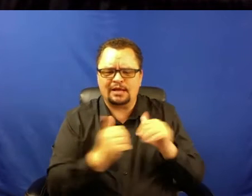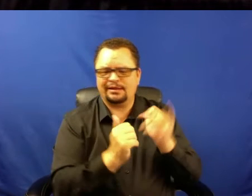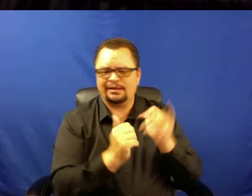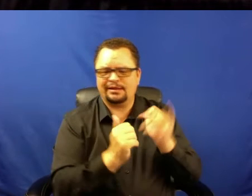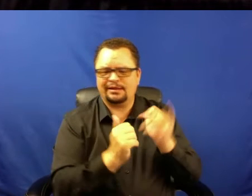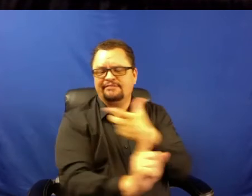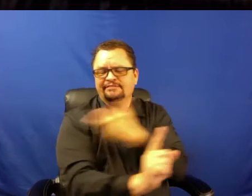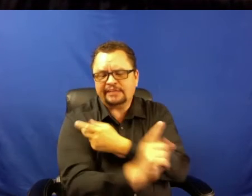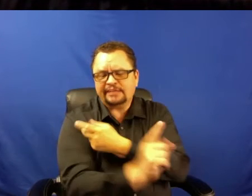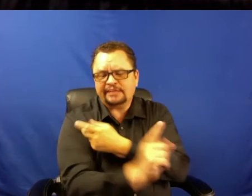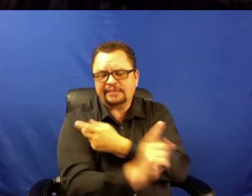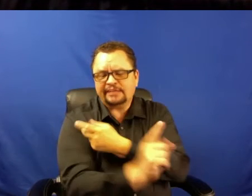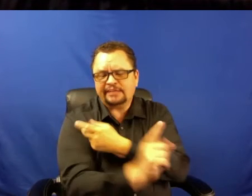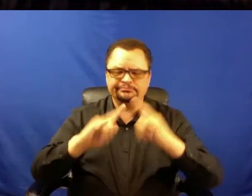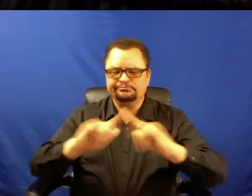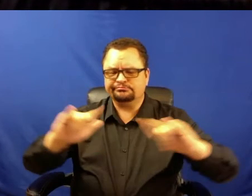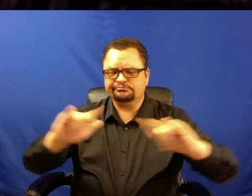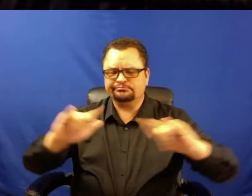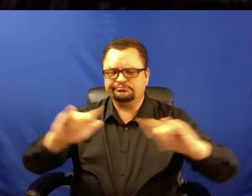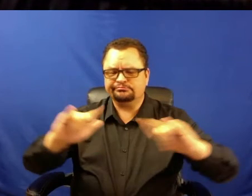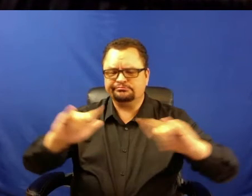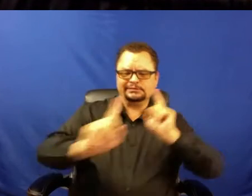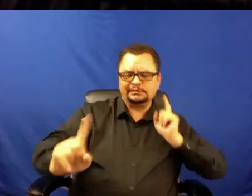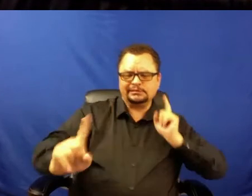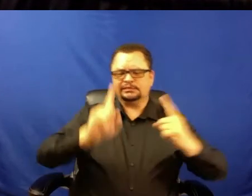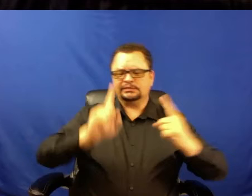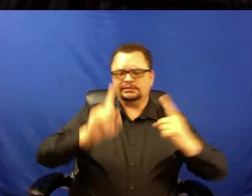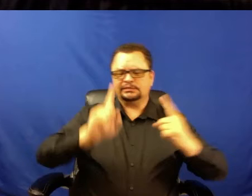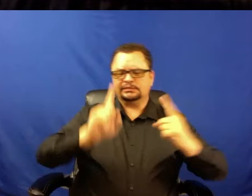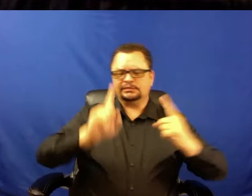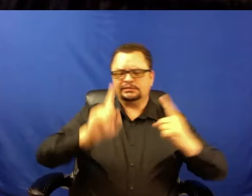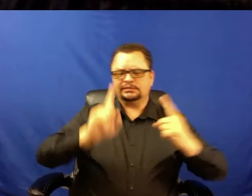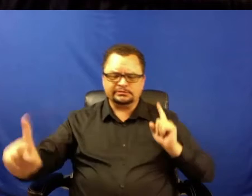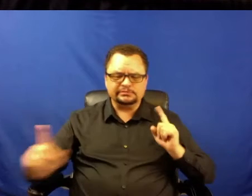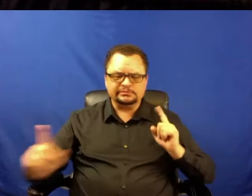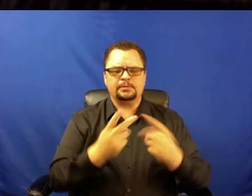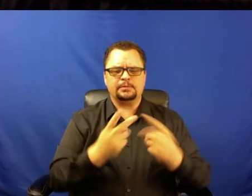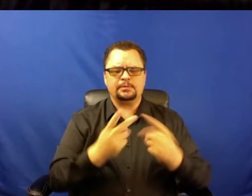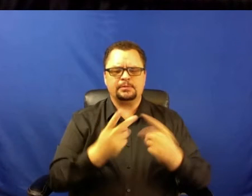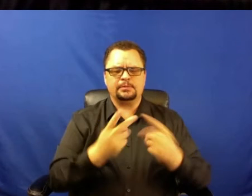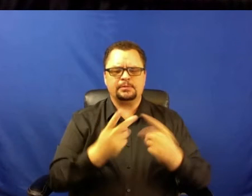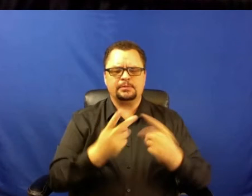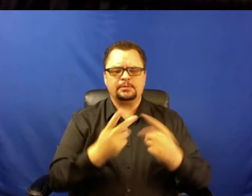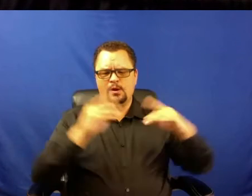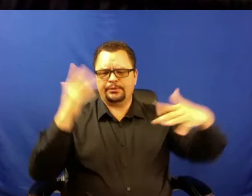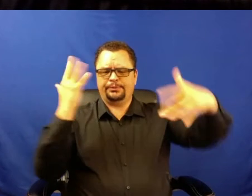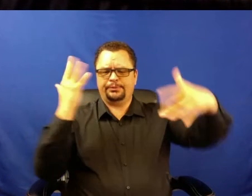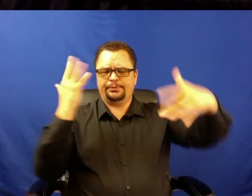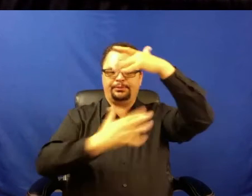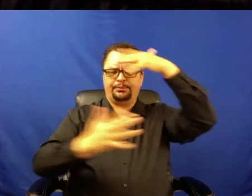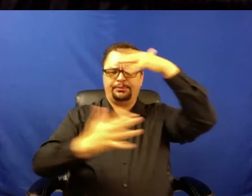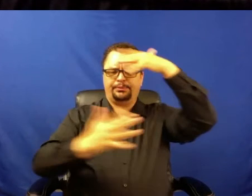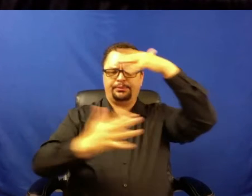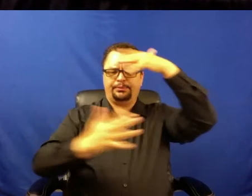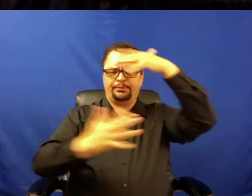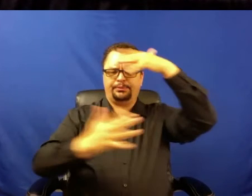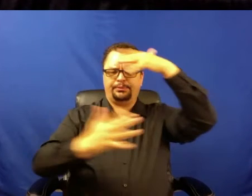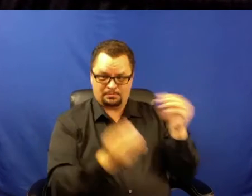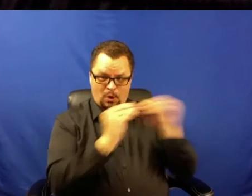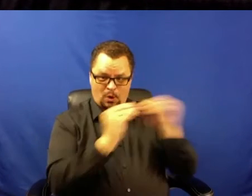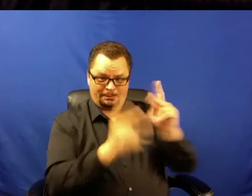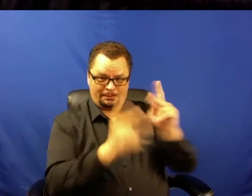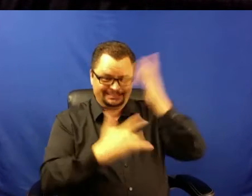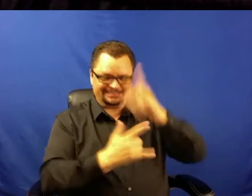increased ventilation, and staying home when you're sick. And not everybody is following